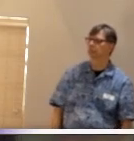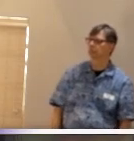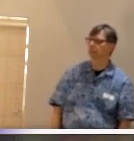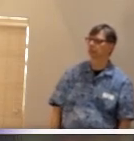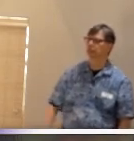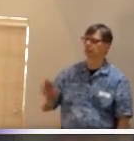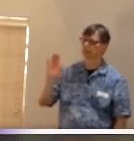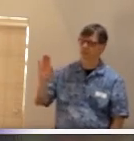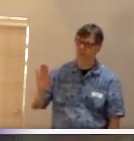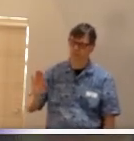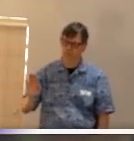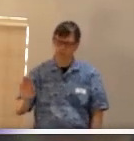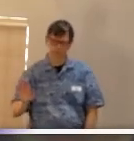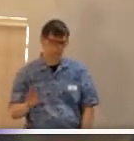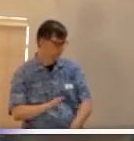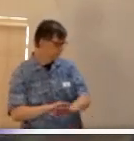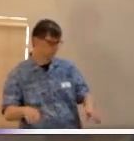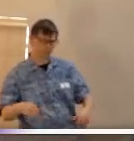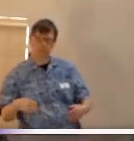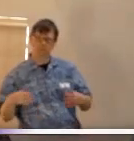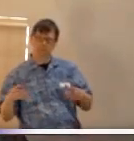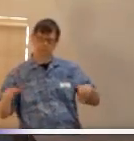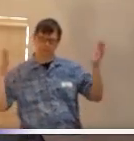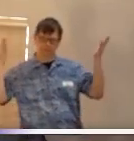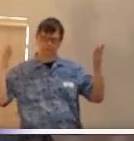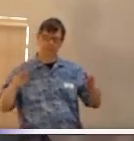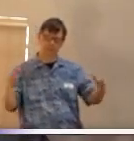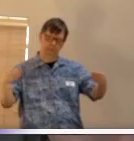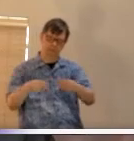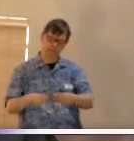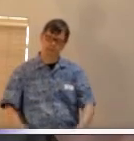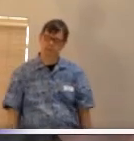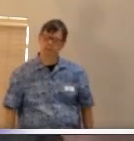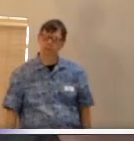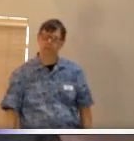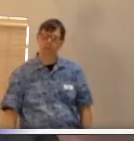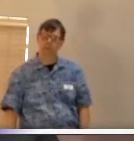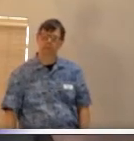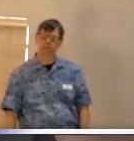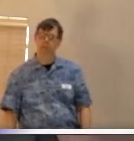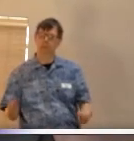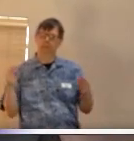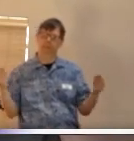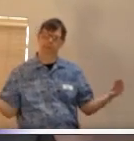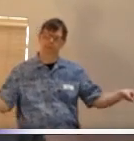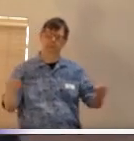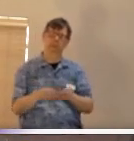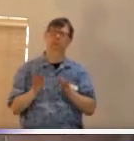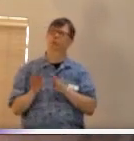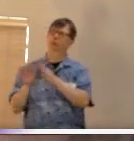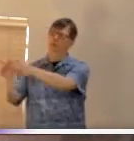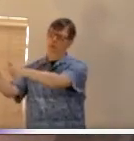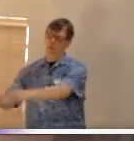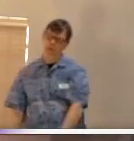that maybe we weren't happy with. Now, we are on a planet, and there are a lot of things going on, and it is a crazy place,